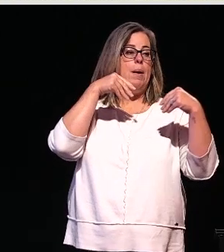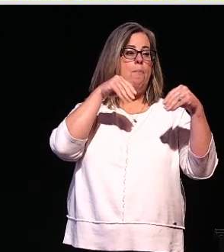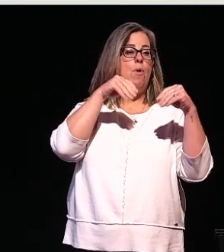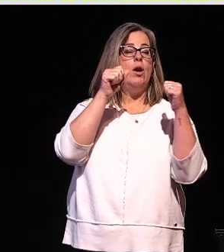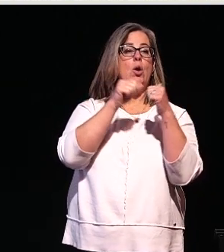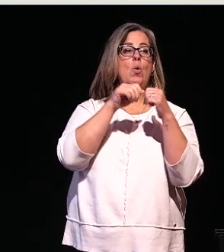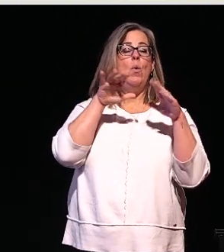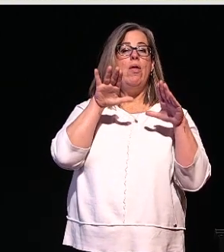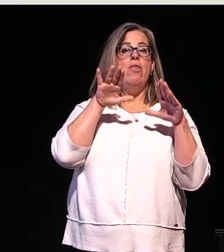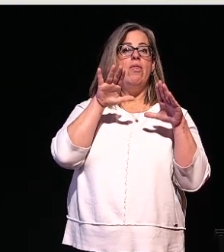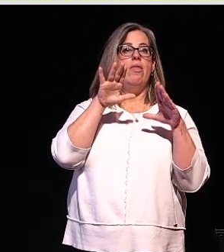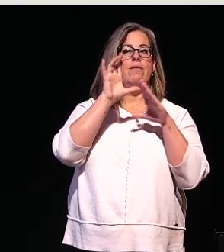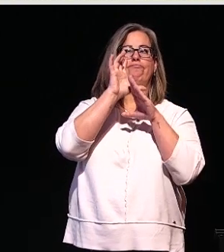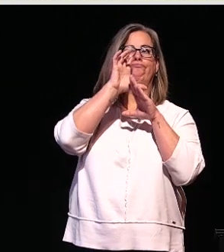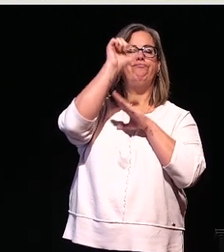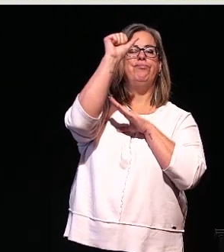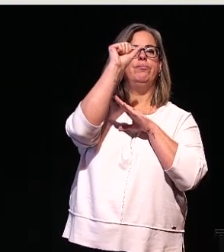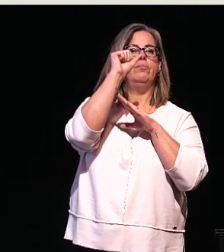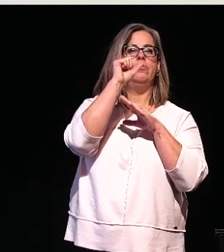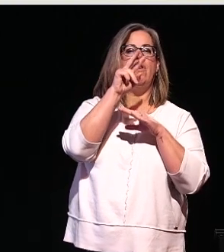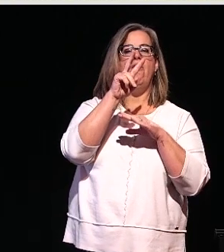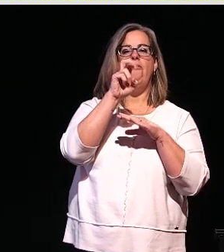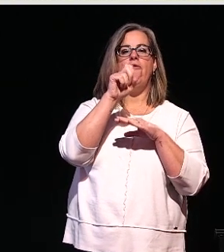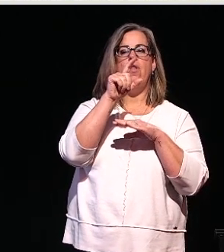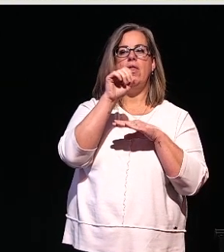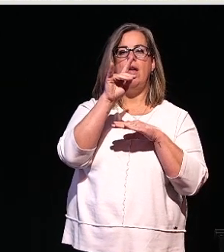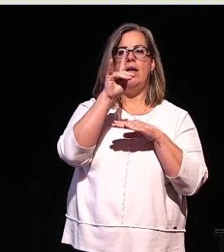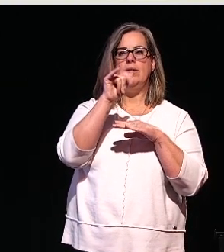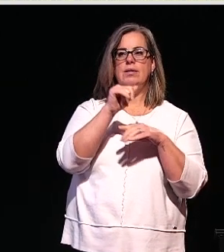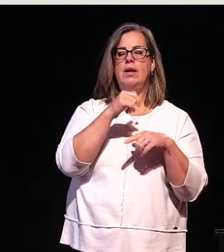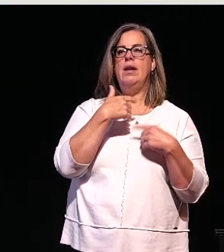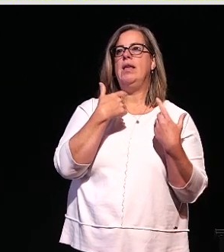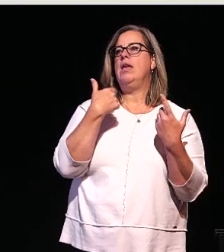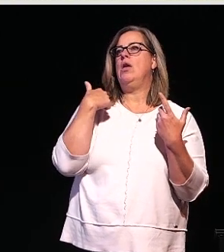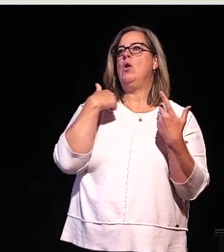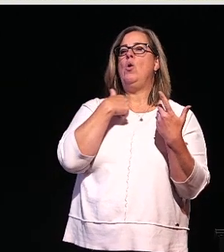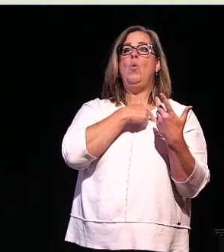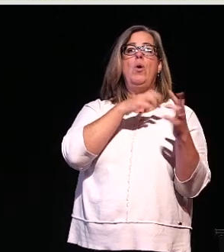exceptional velocity and consumer loyalty. We're positioning ourselves